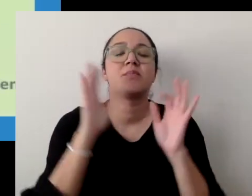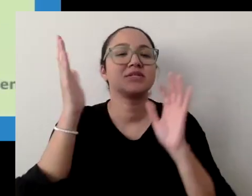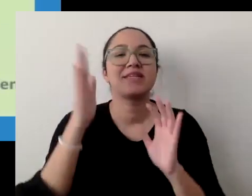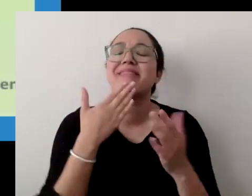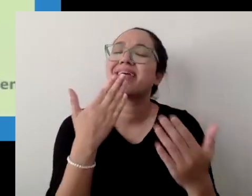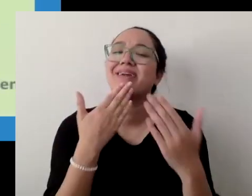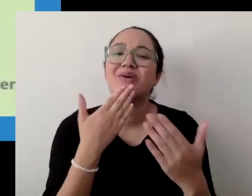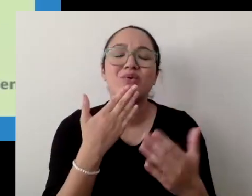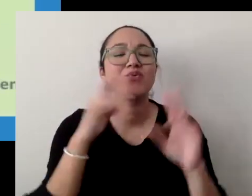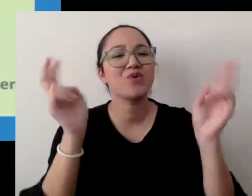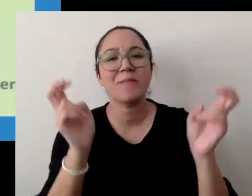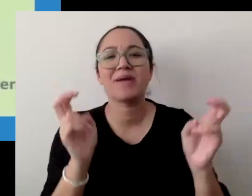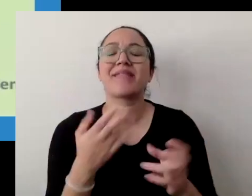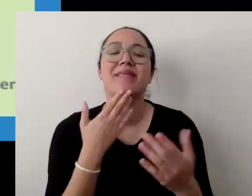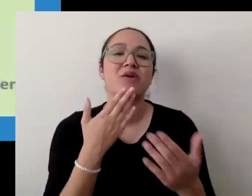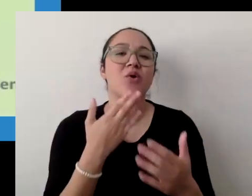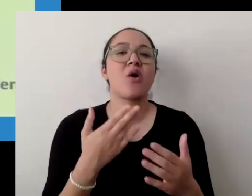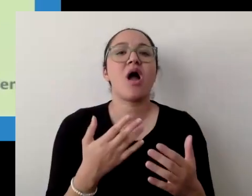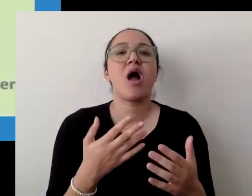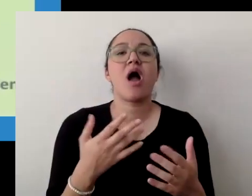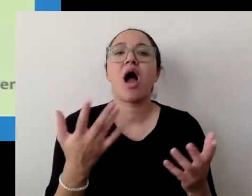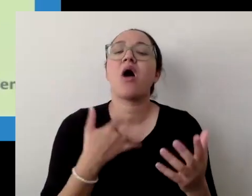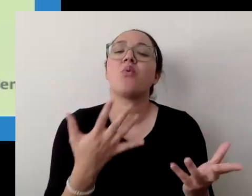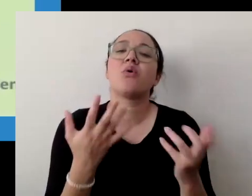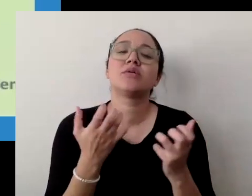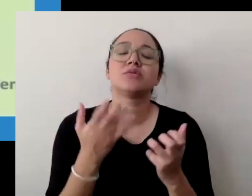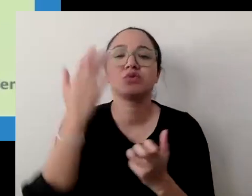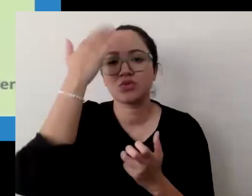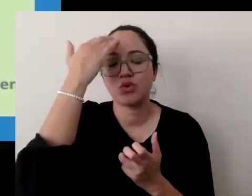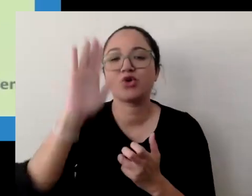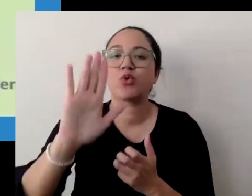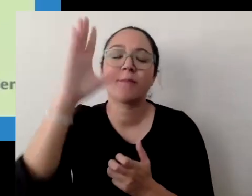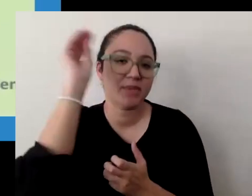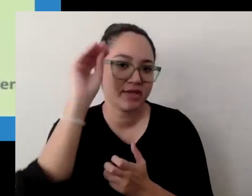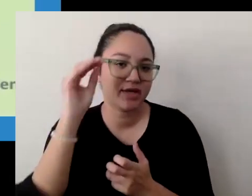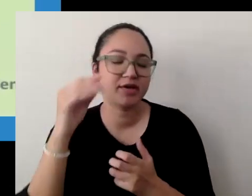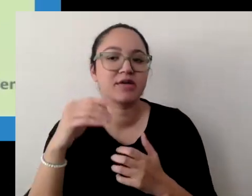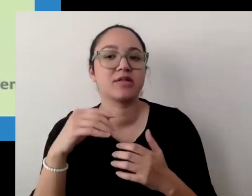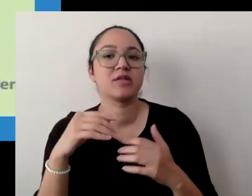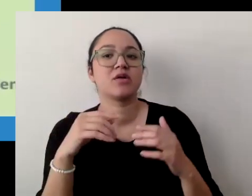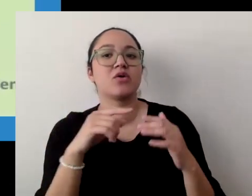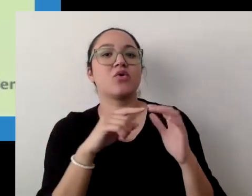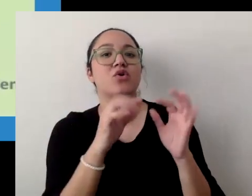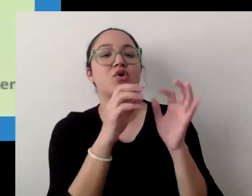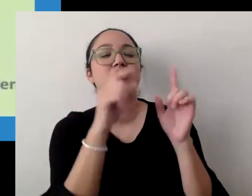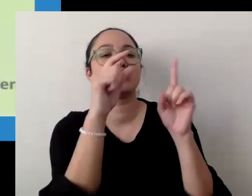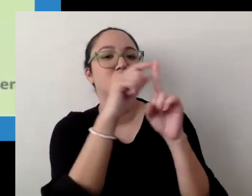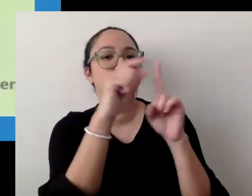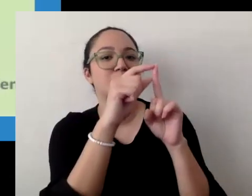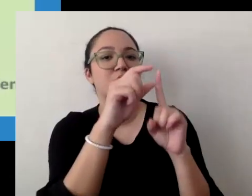Thank you very much. I would like to know your opinion about the following. The term